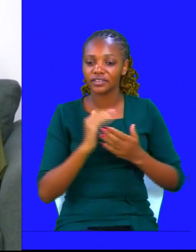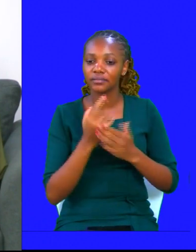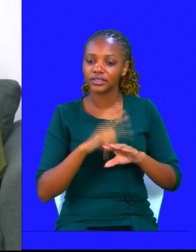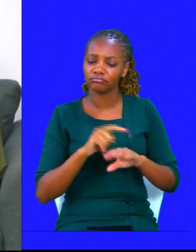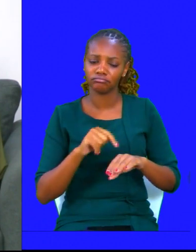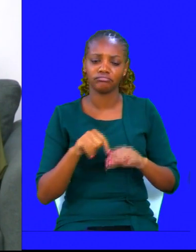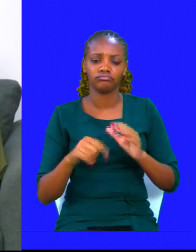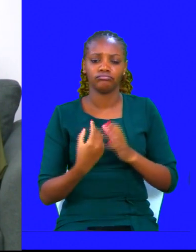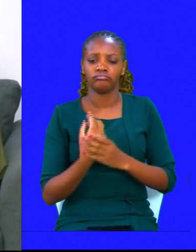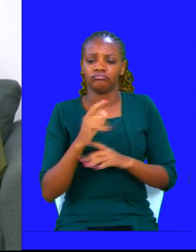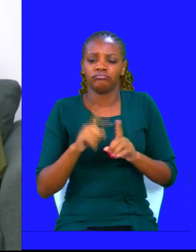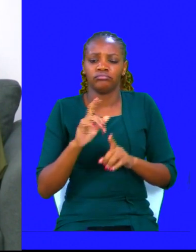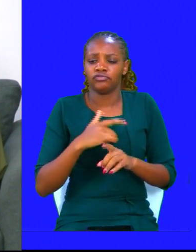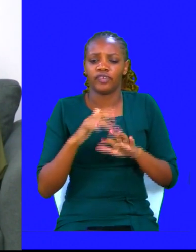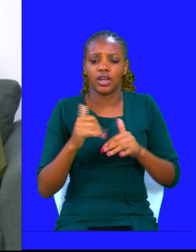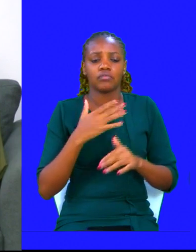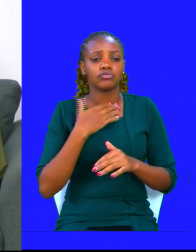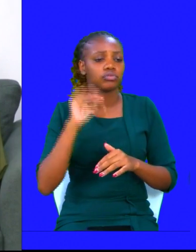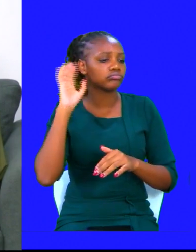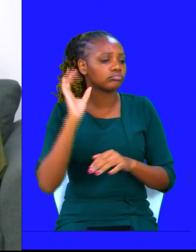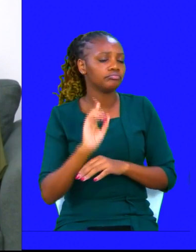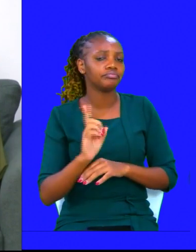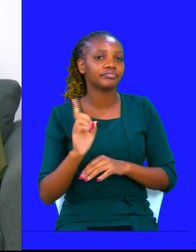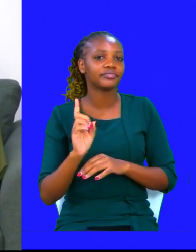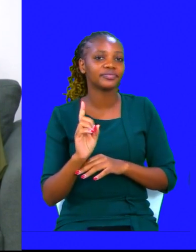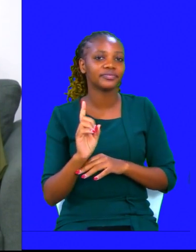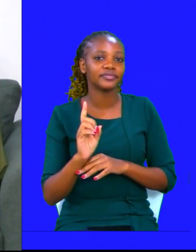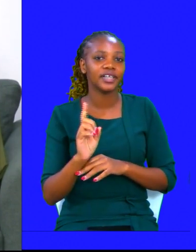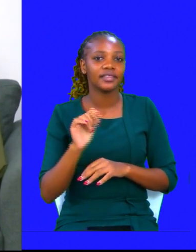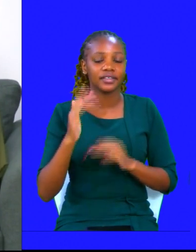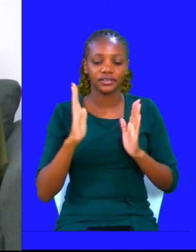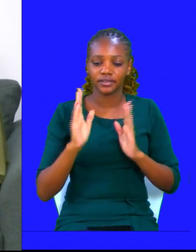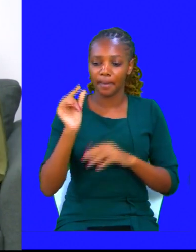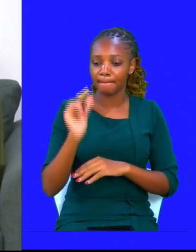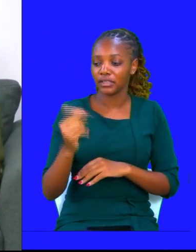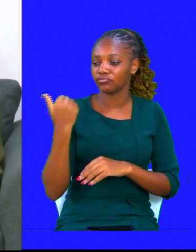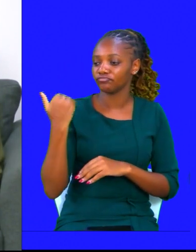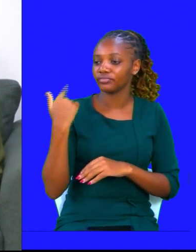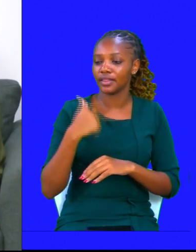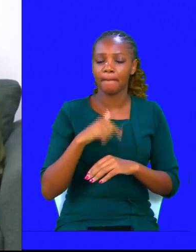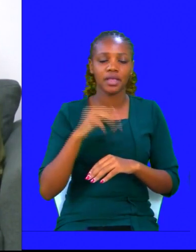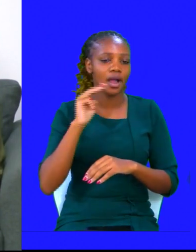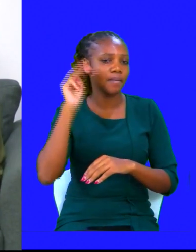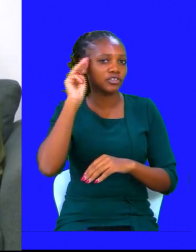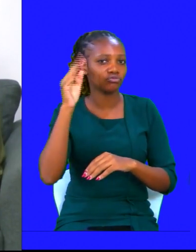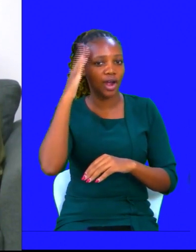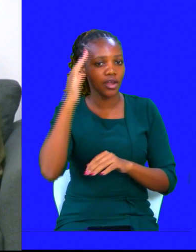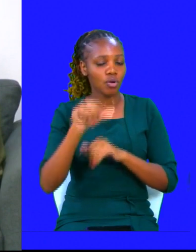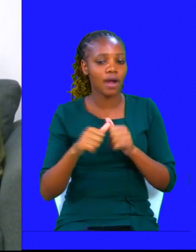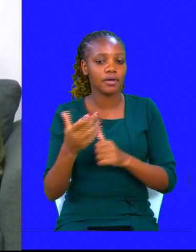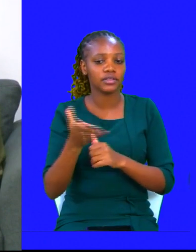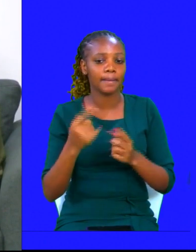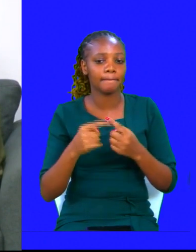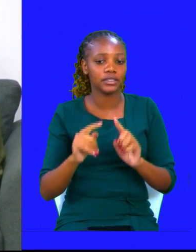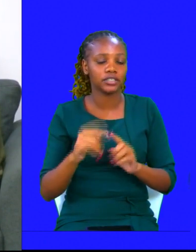grown a little bit, you feel like you don't want to hear about them. You feel like, this person is disturbing me. I'm grown, I'm mature, I know about them. But what we